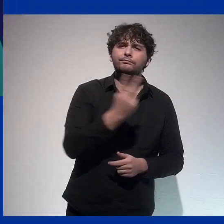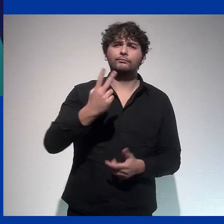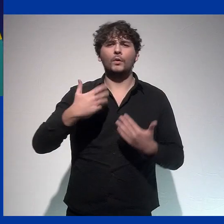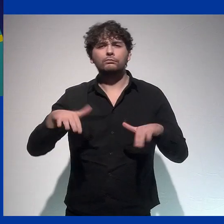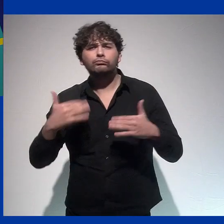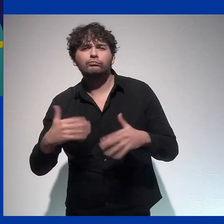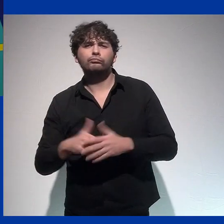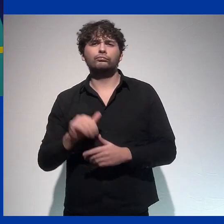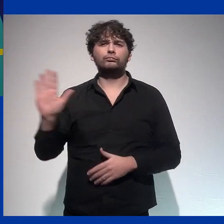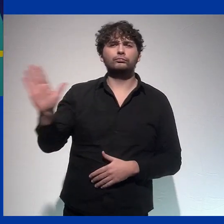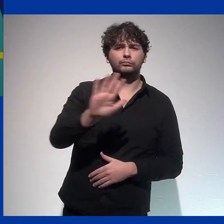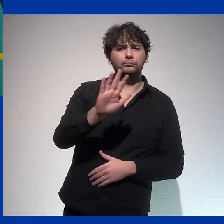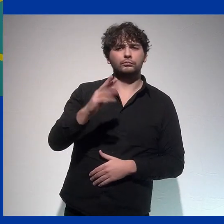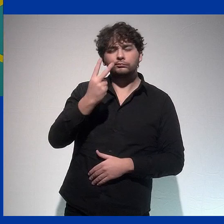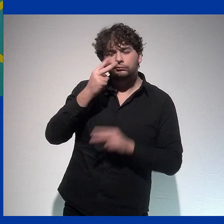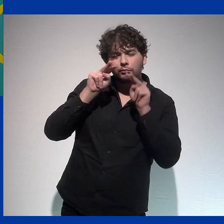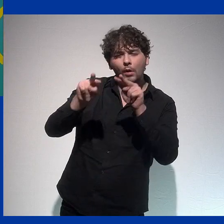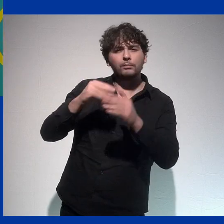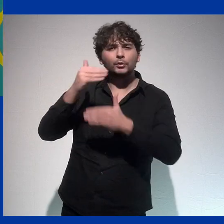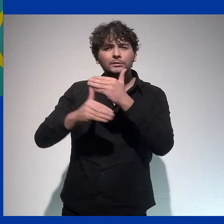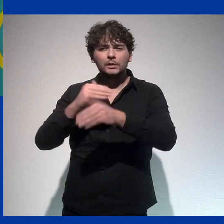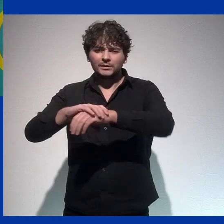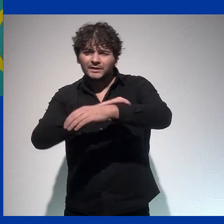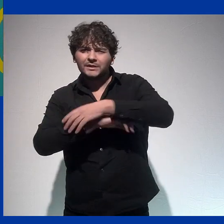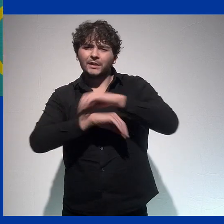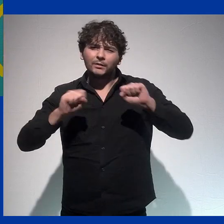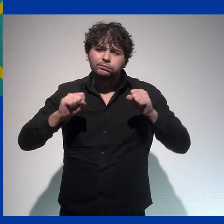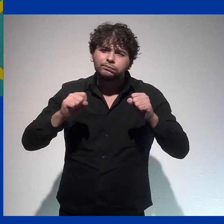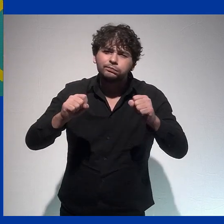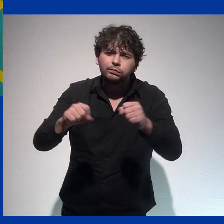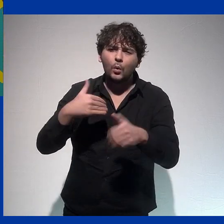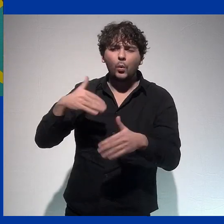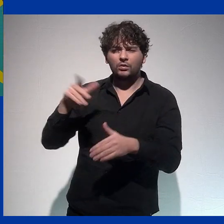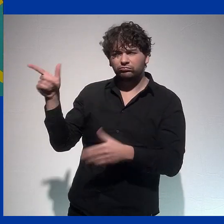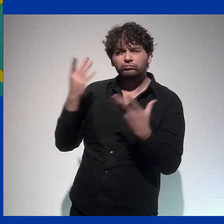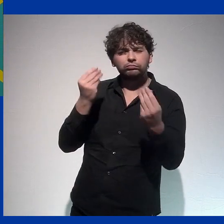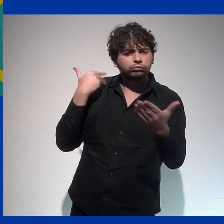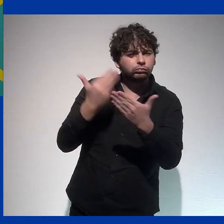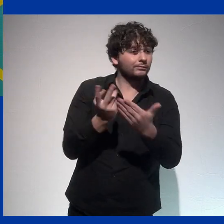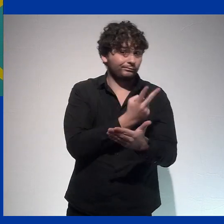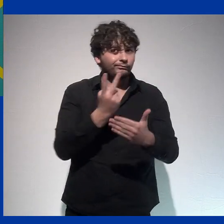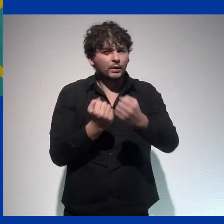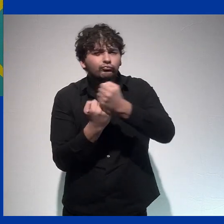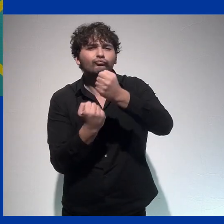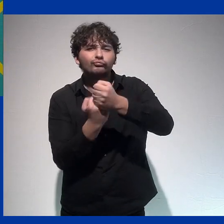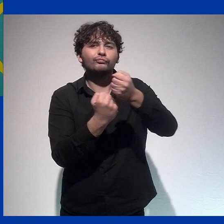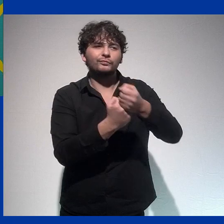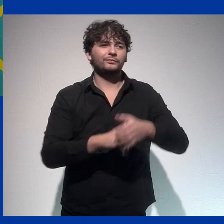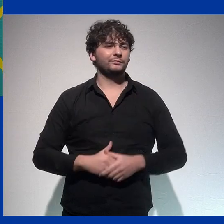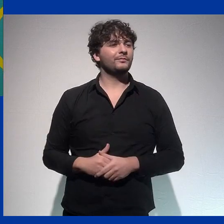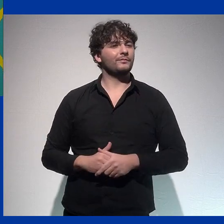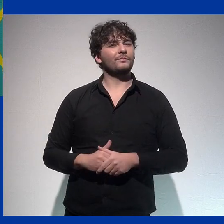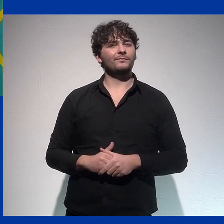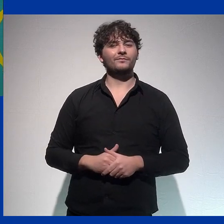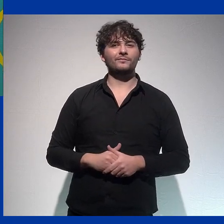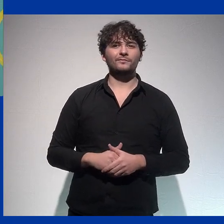Now it's time for our next group, the national ministries from Germany, Italy and Moldova. On the national level, the ministries will of